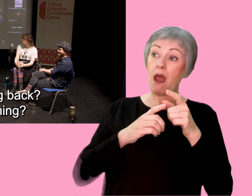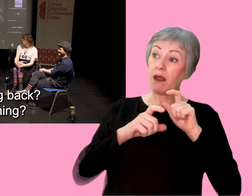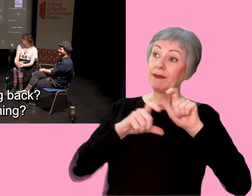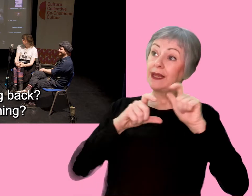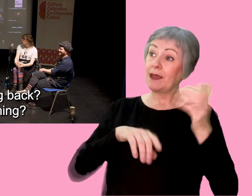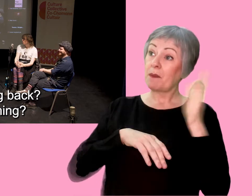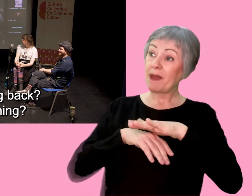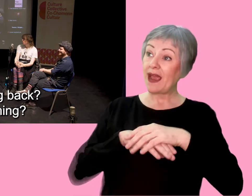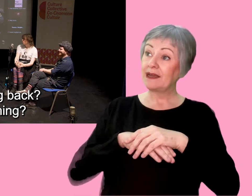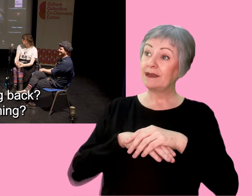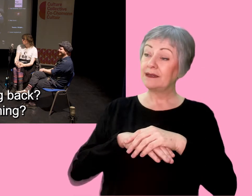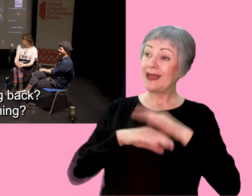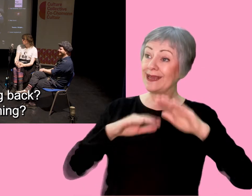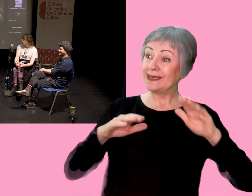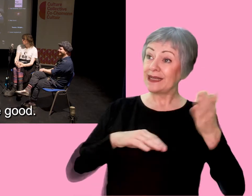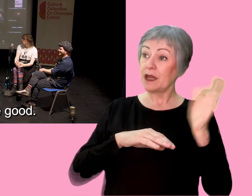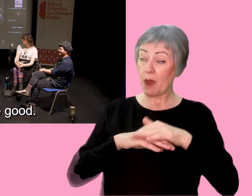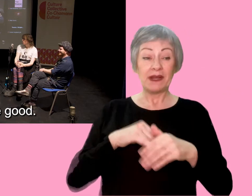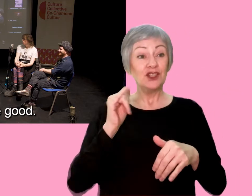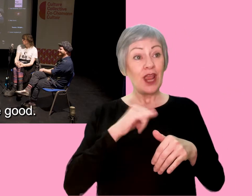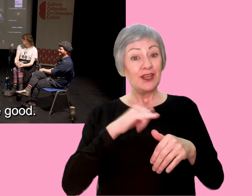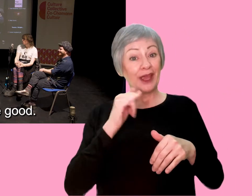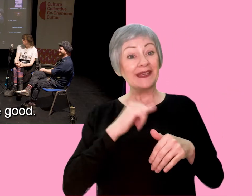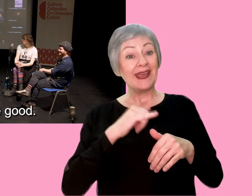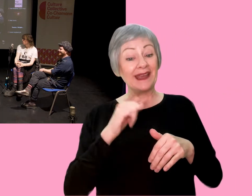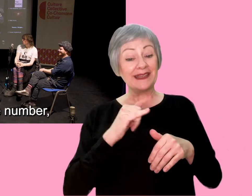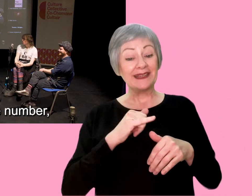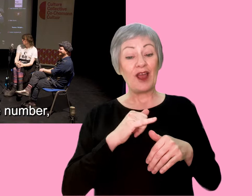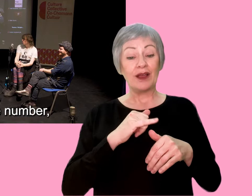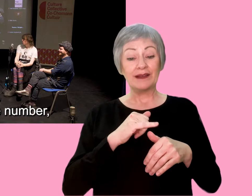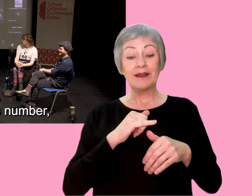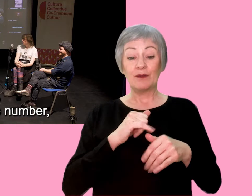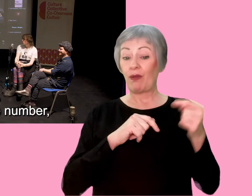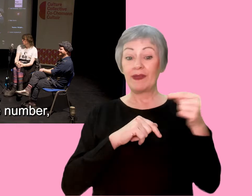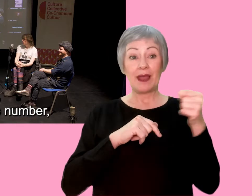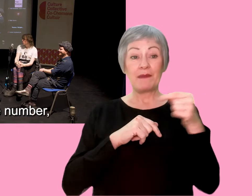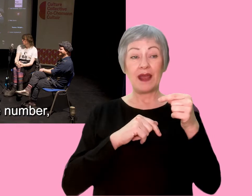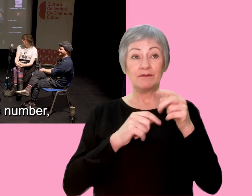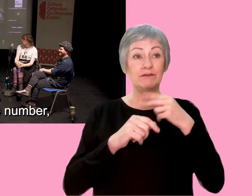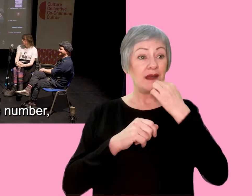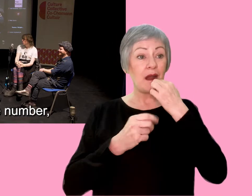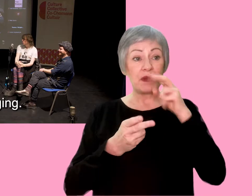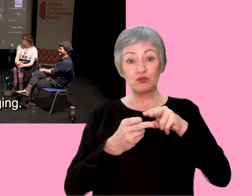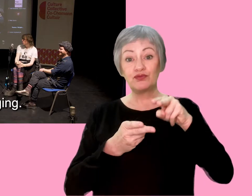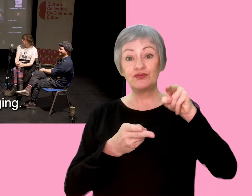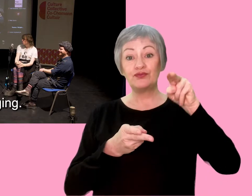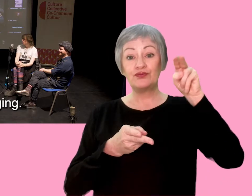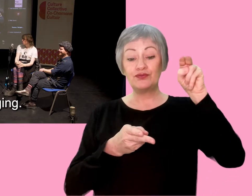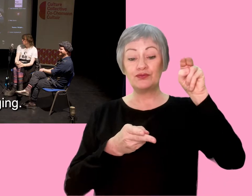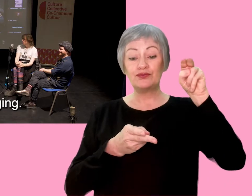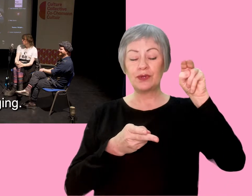back. The kids keep coming. Yeah, So it must be good. They still come and increase the number, which